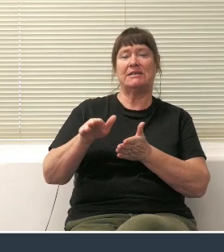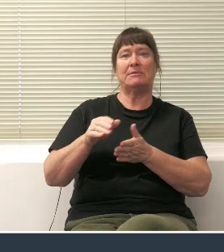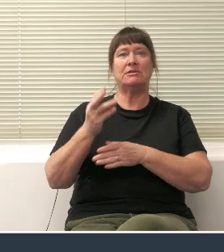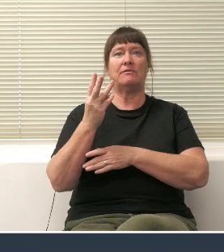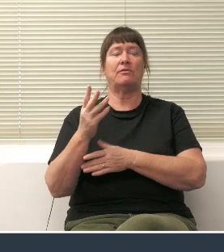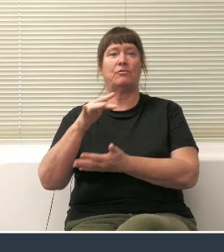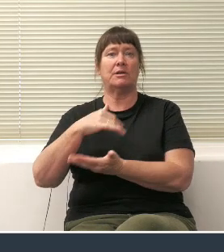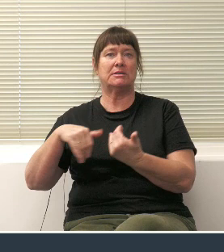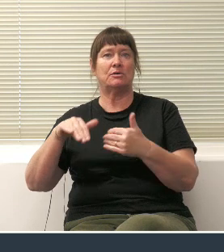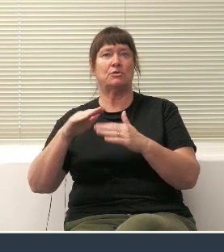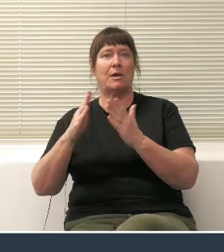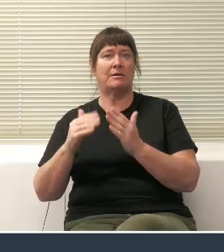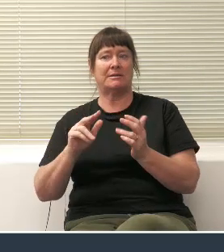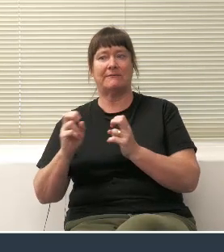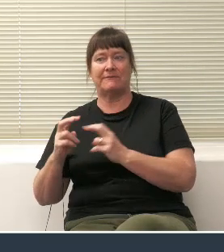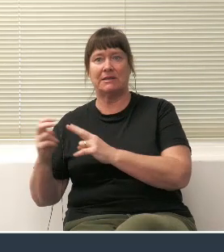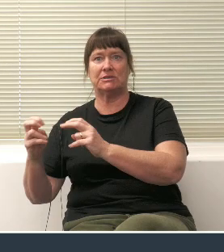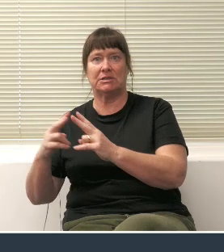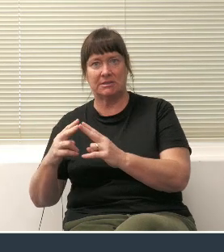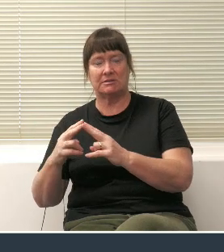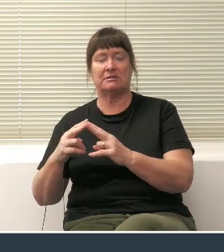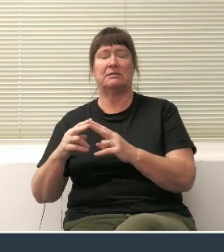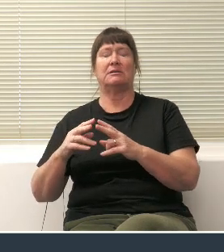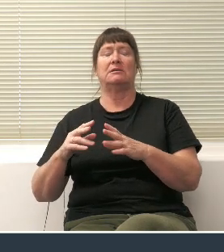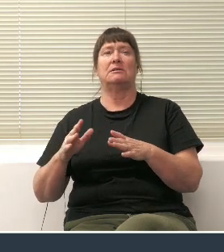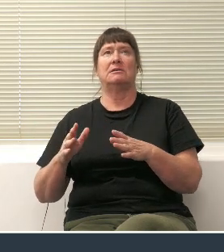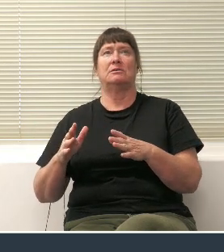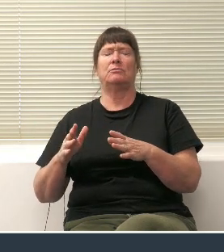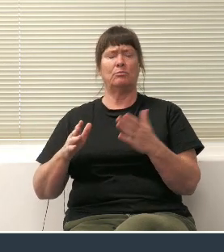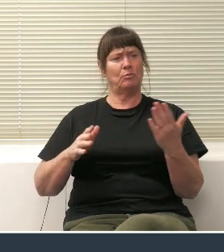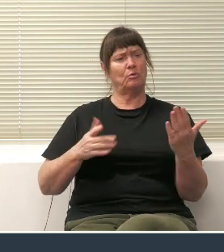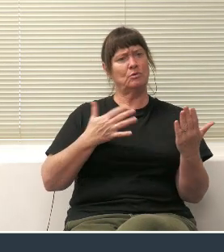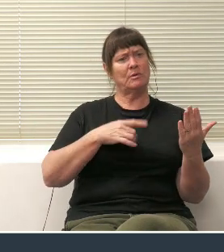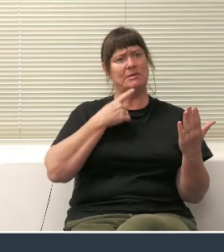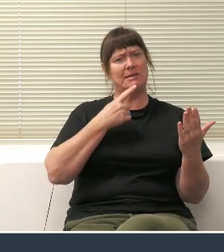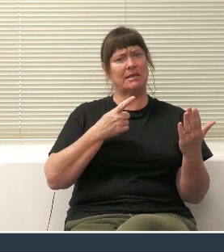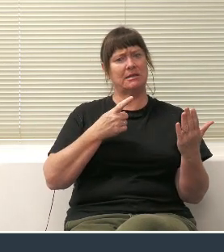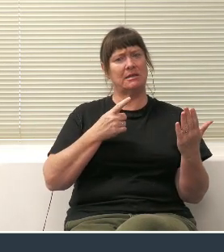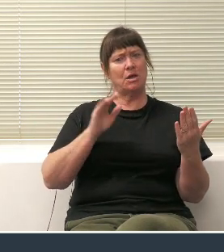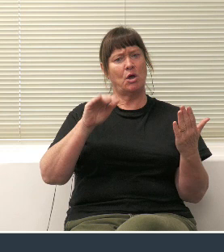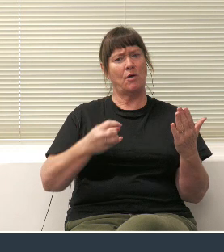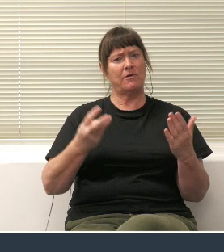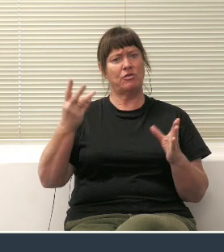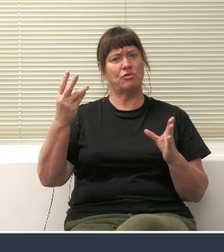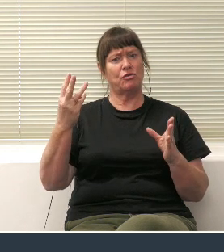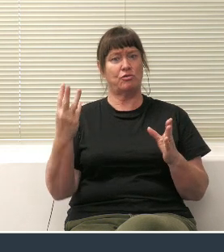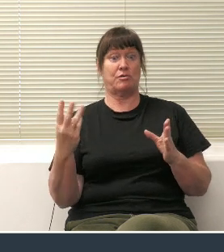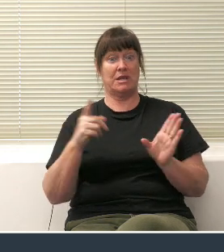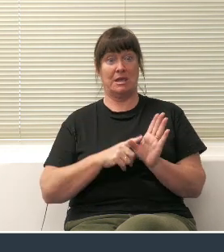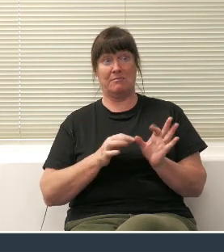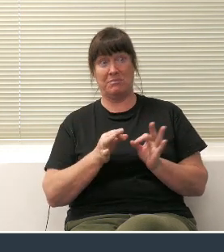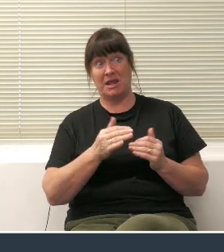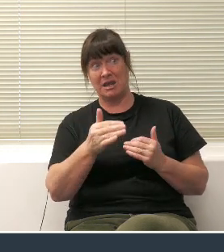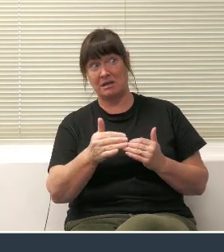housing villages over the. Do we want to specify that it's over the 3-year